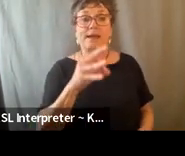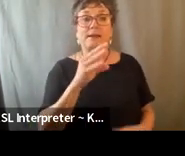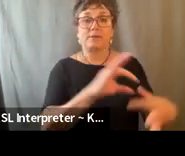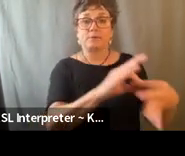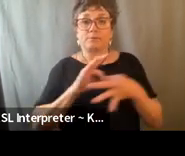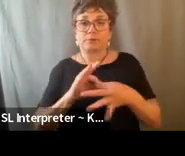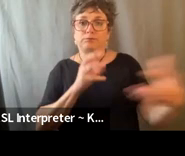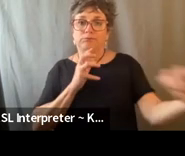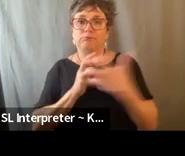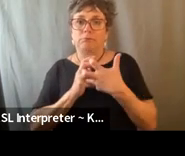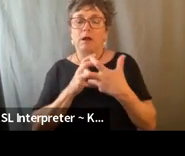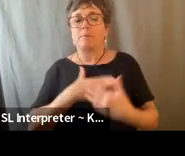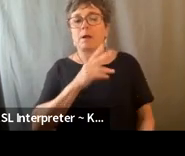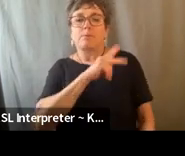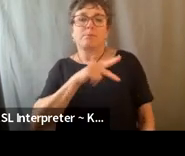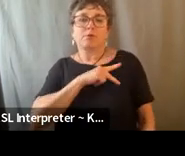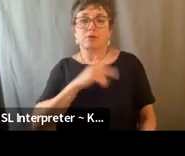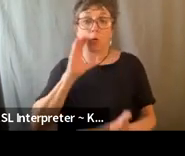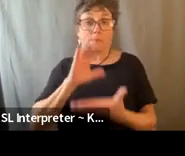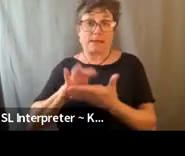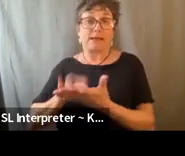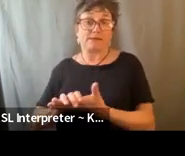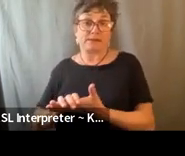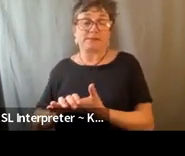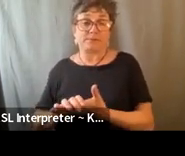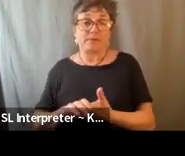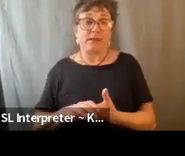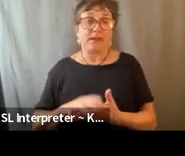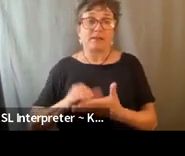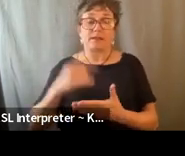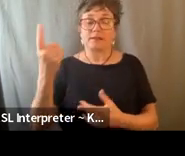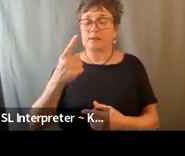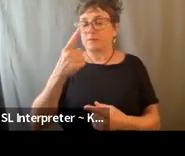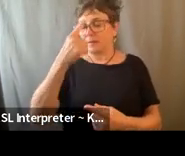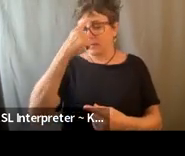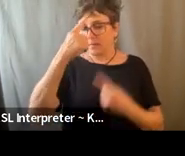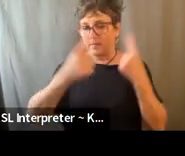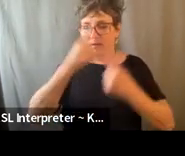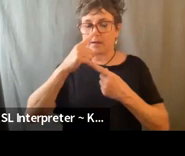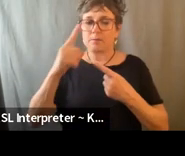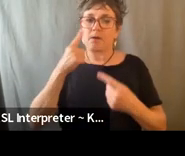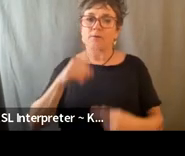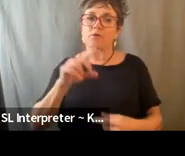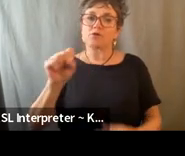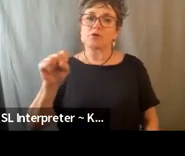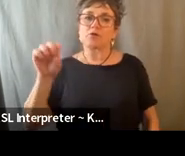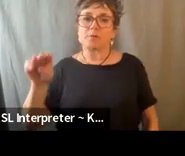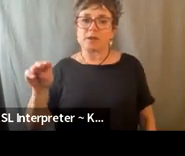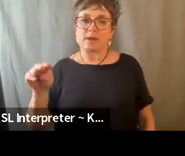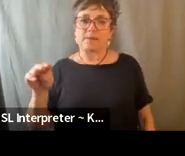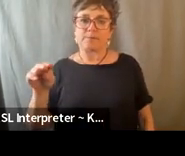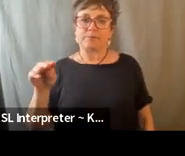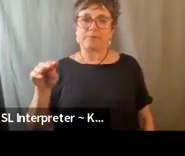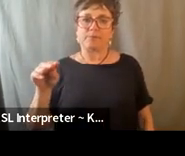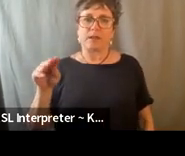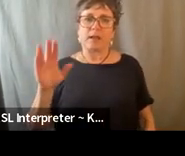beliefs. And I think that's, one of the main points that we think about when it comes to social media is just the idea of, what